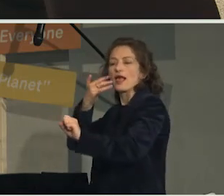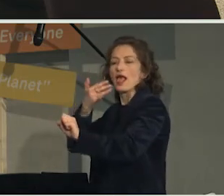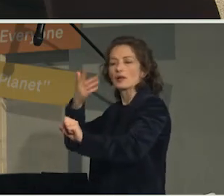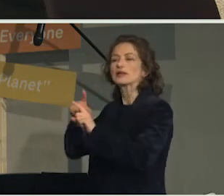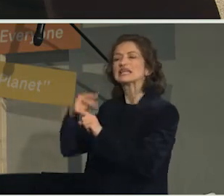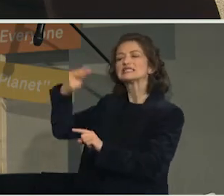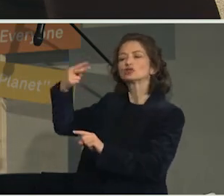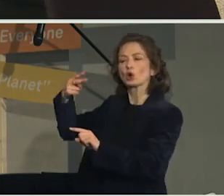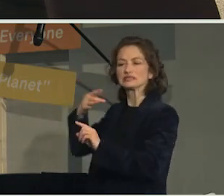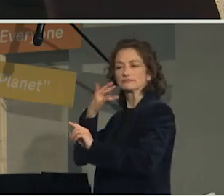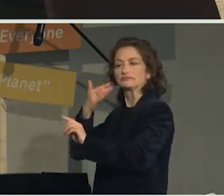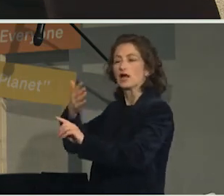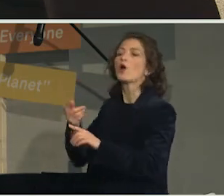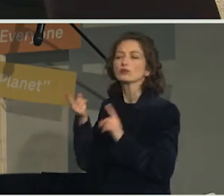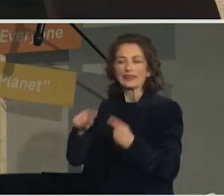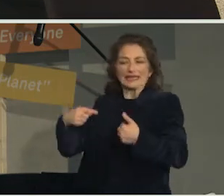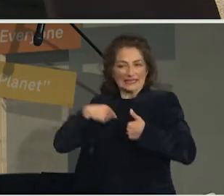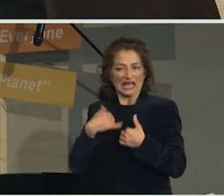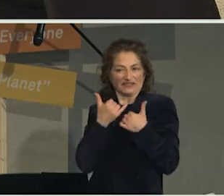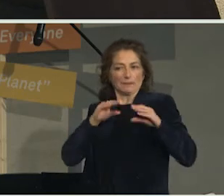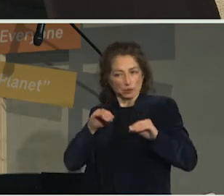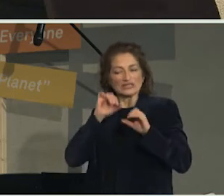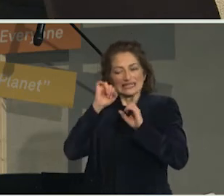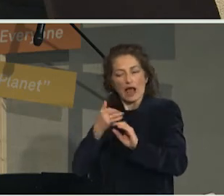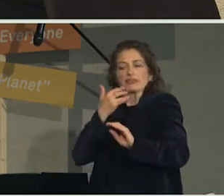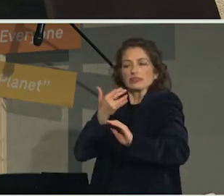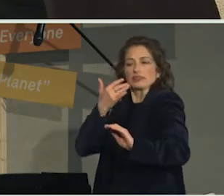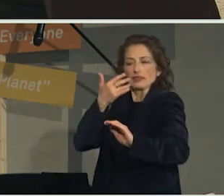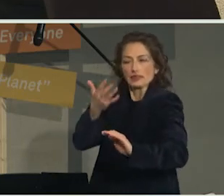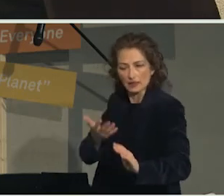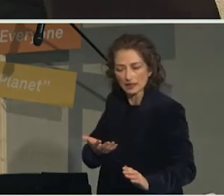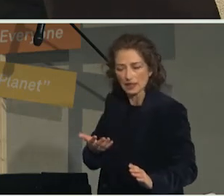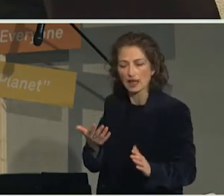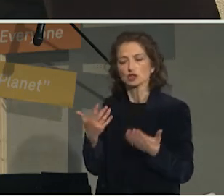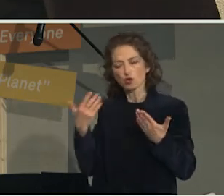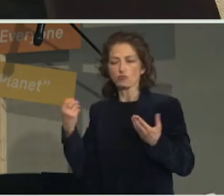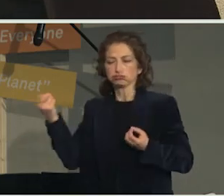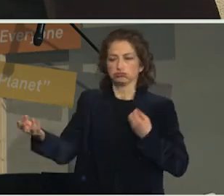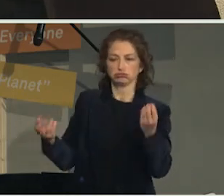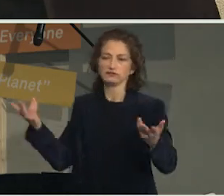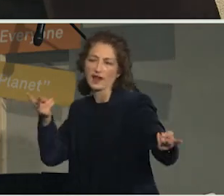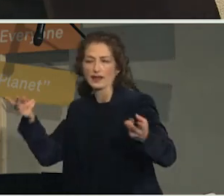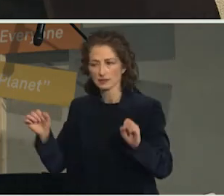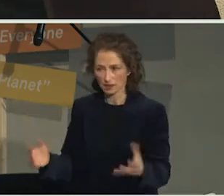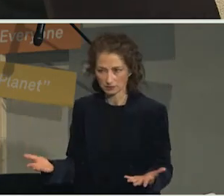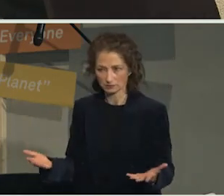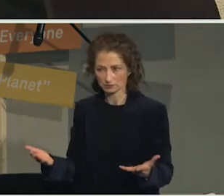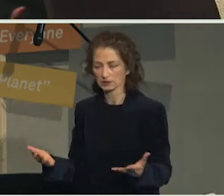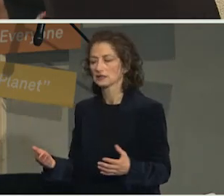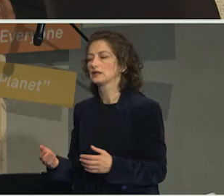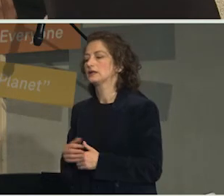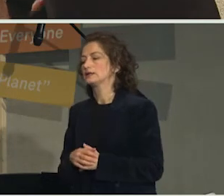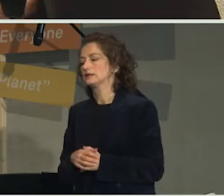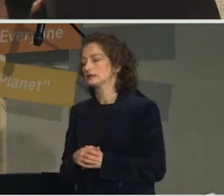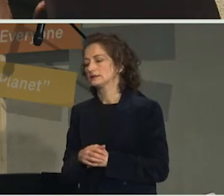make arguments about the fact that, you know, when people take up intersectionality as feminists and they say, but we don't talk about race, to me, that's